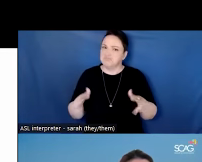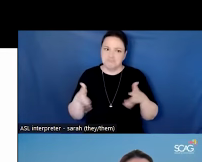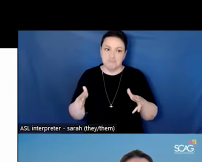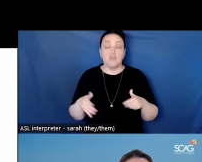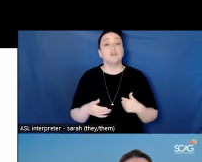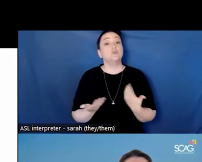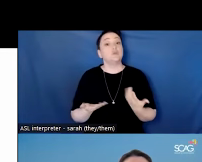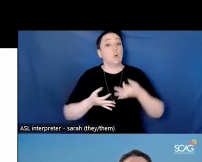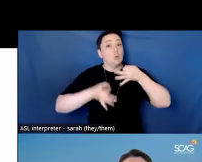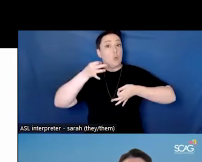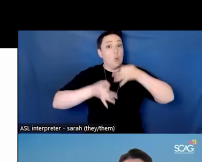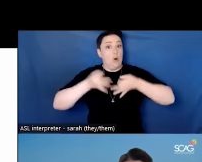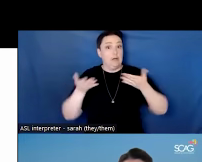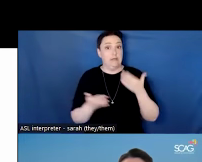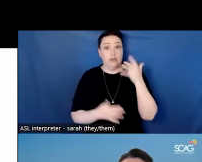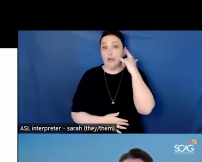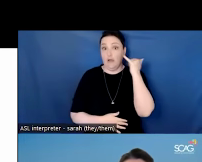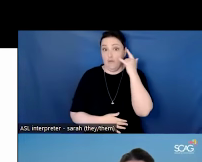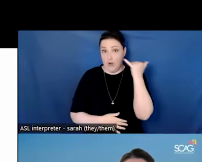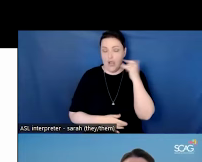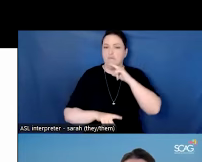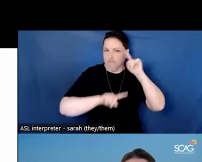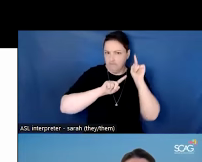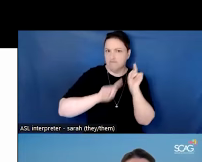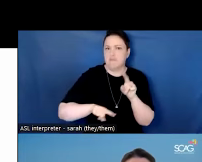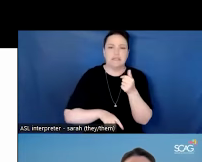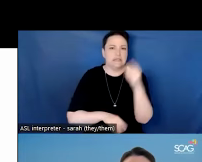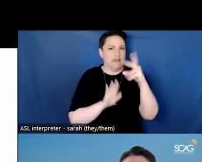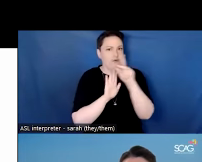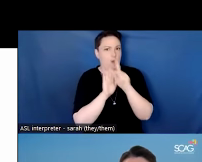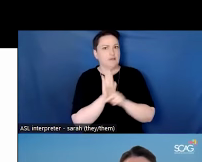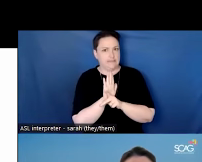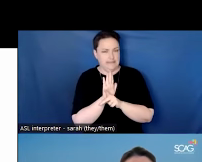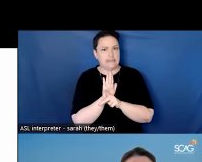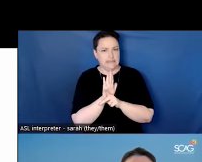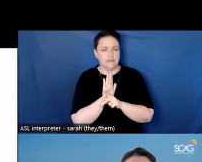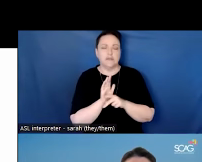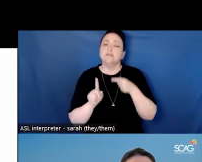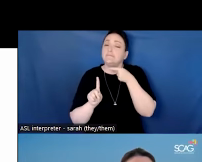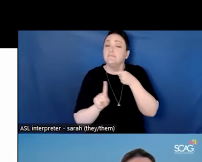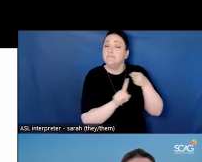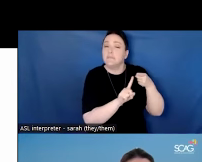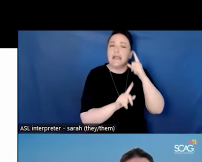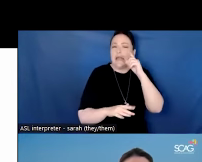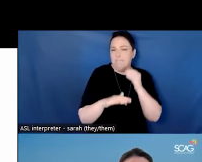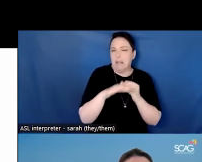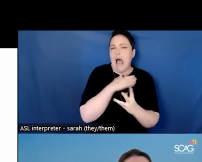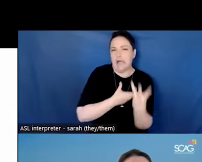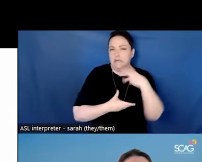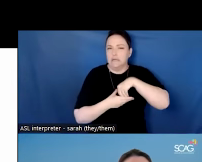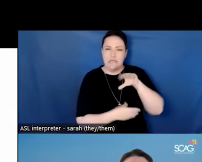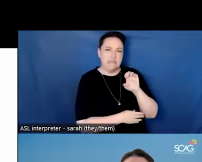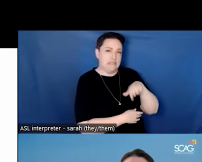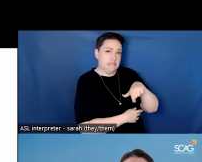state and that declare several policies that are implicit in the CEQA. For